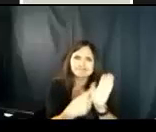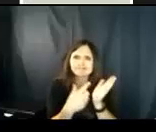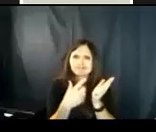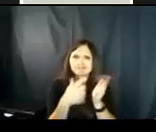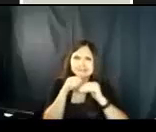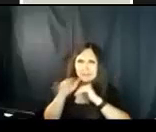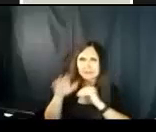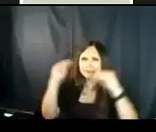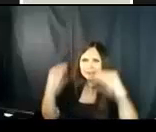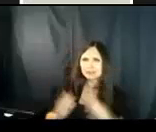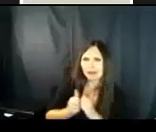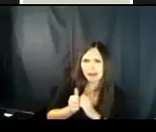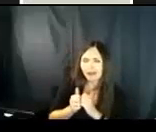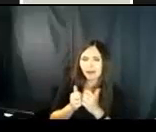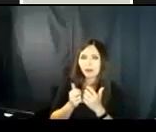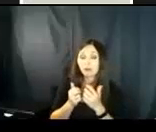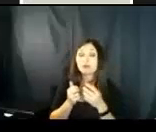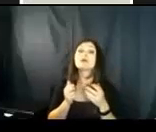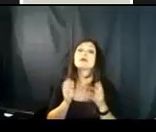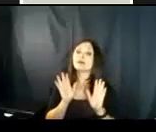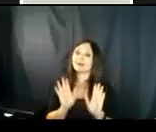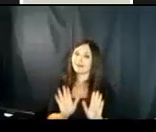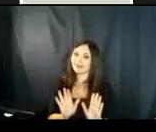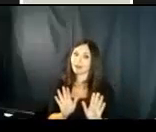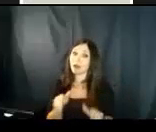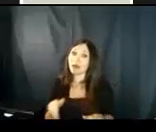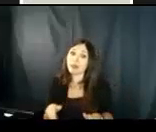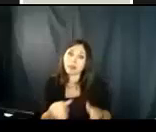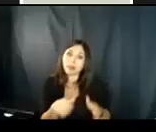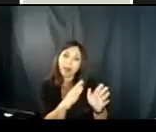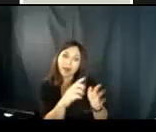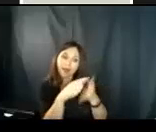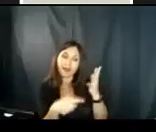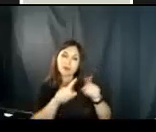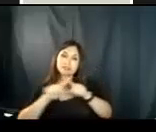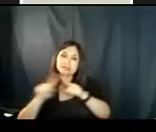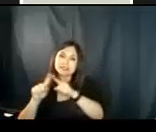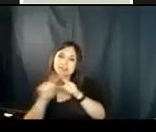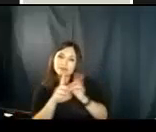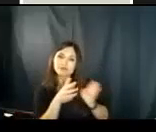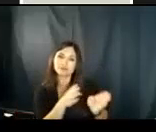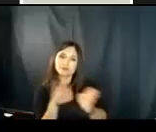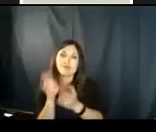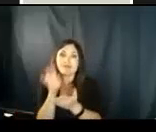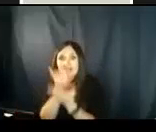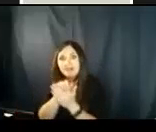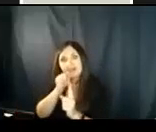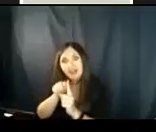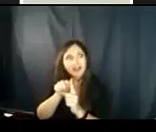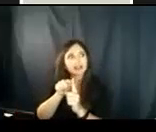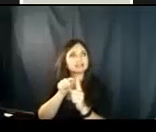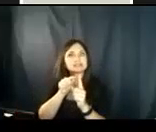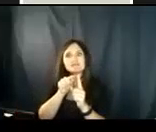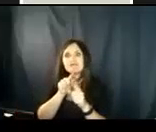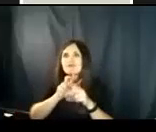teacher. And the moment you're allowing them to provide that in other ways, absolutely, this is universal design.